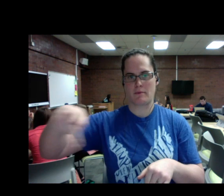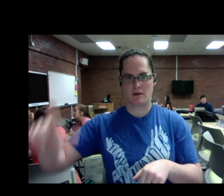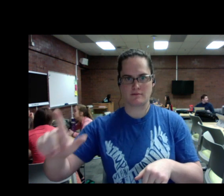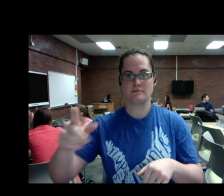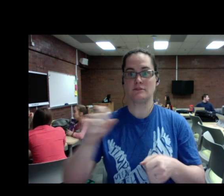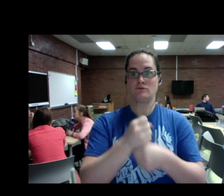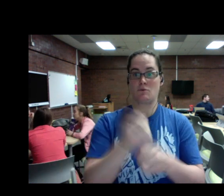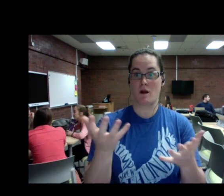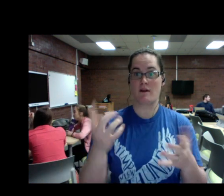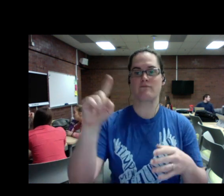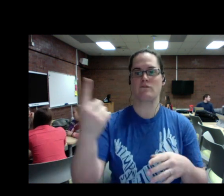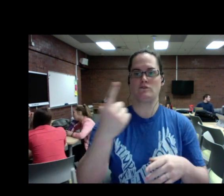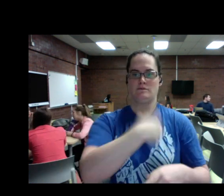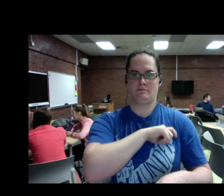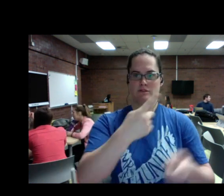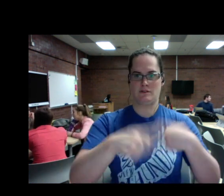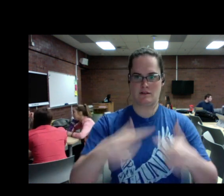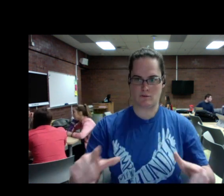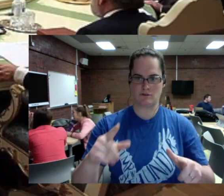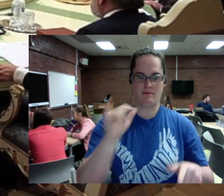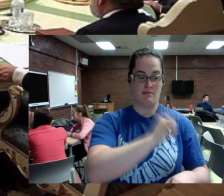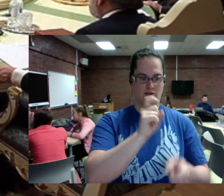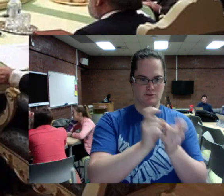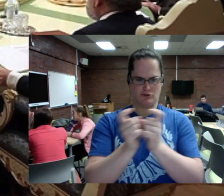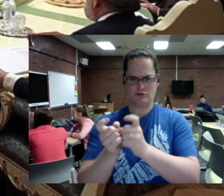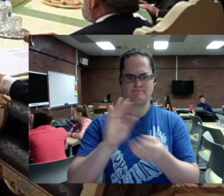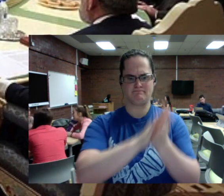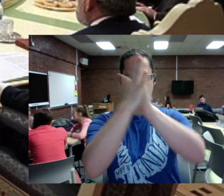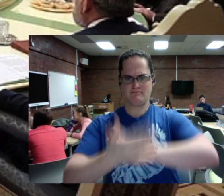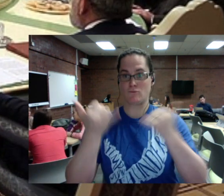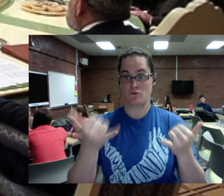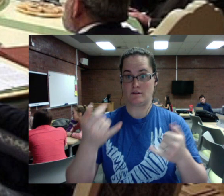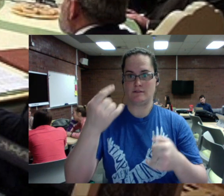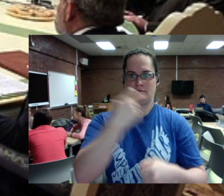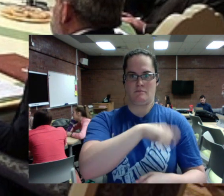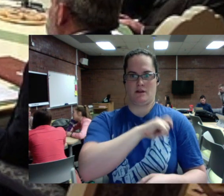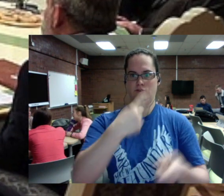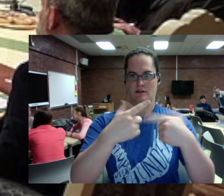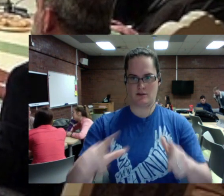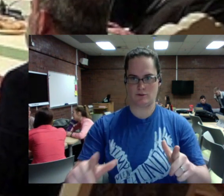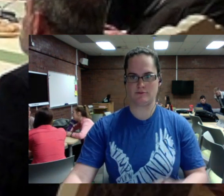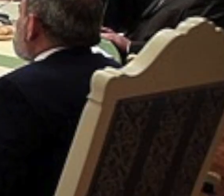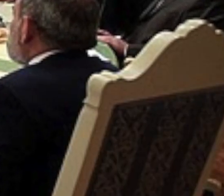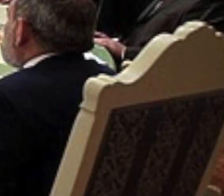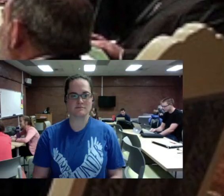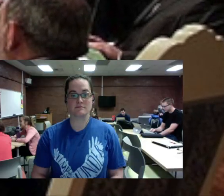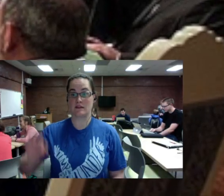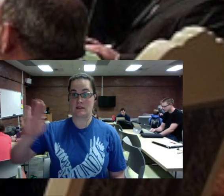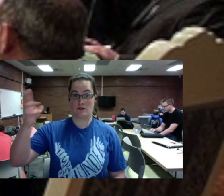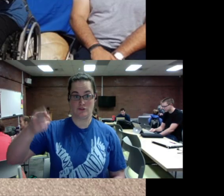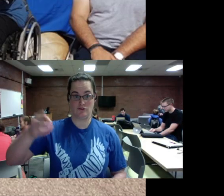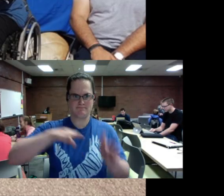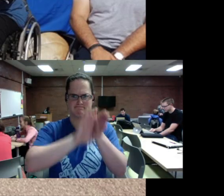León, and this created the first lengua de signos española, the ancestor of the sign language used in Spain today.